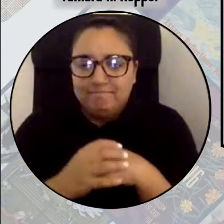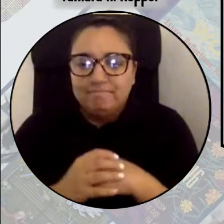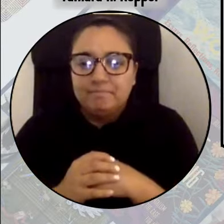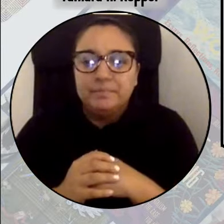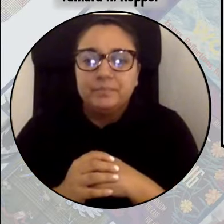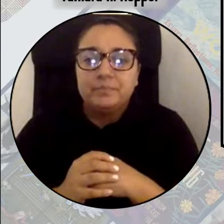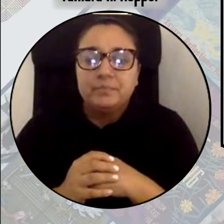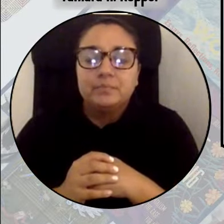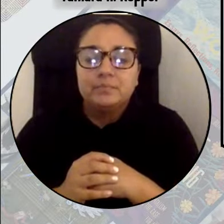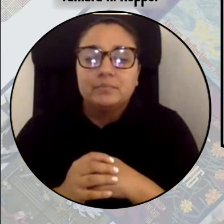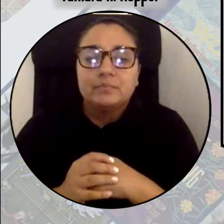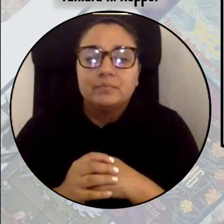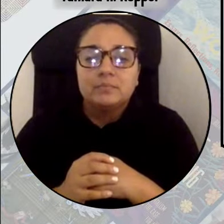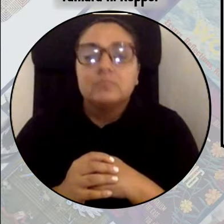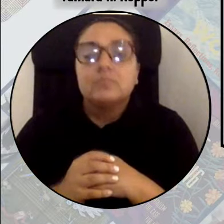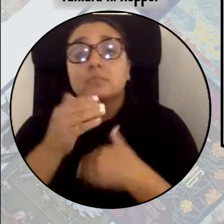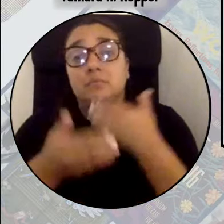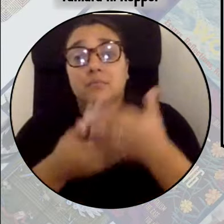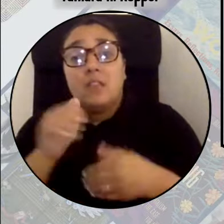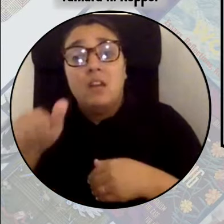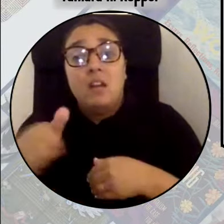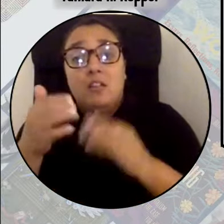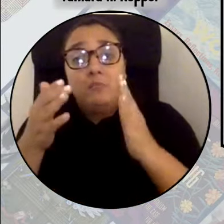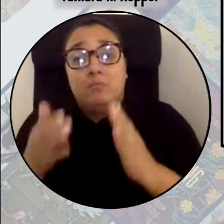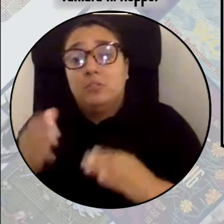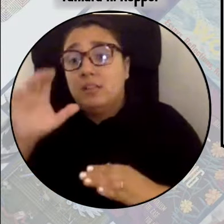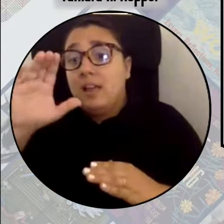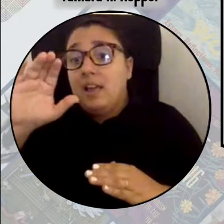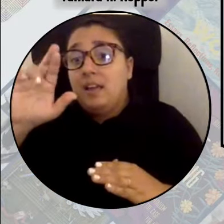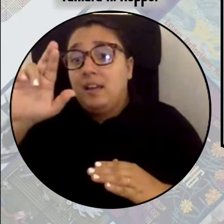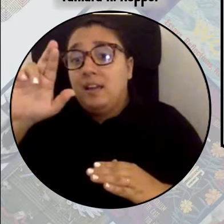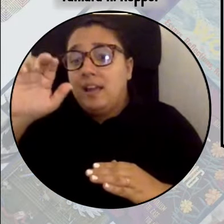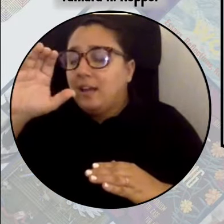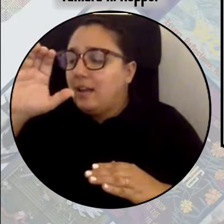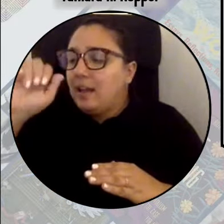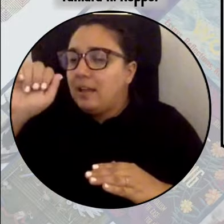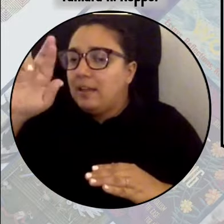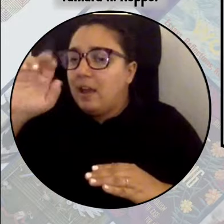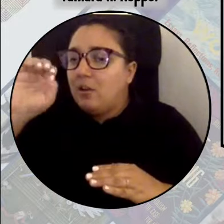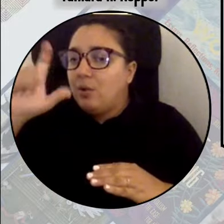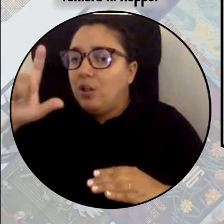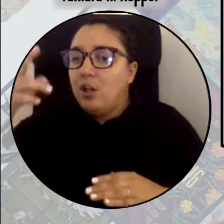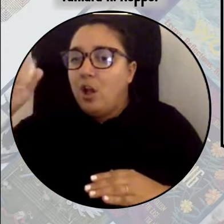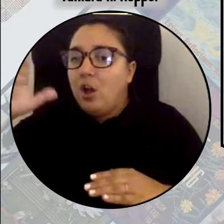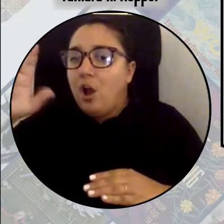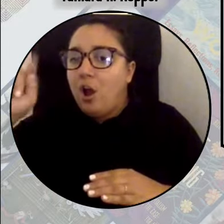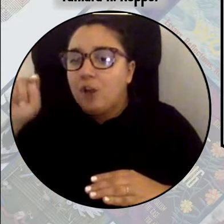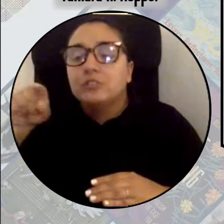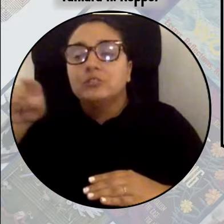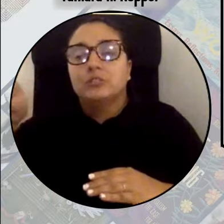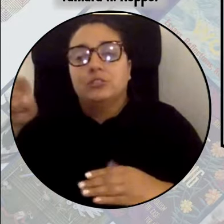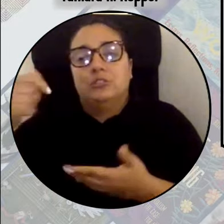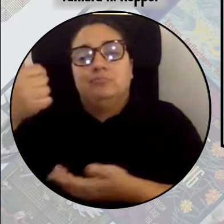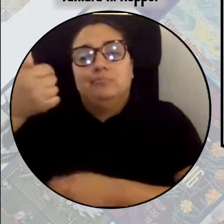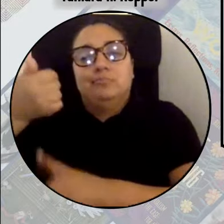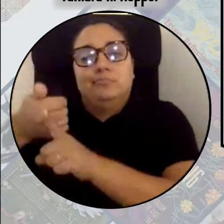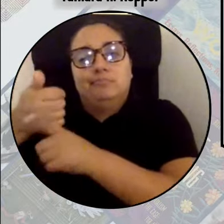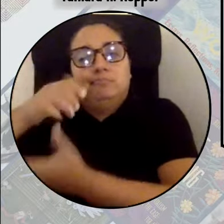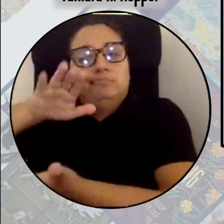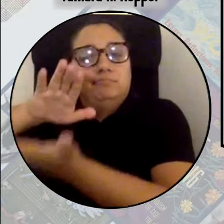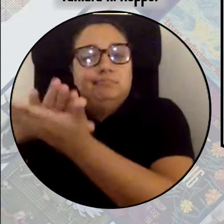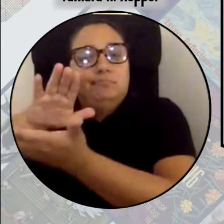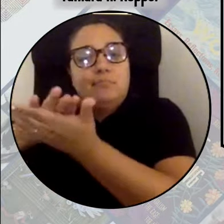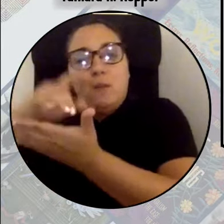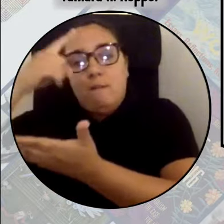also has been a very innovative drug scholar and scholar of kind of drugs and social policy.